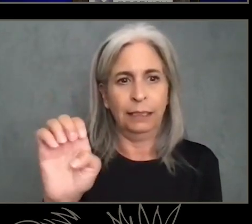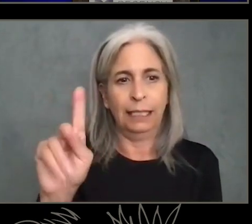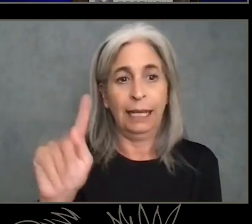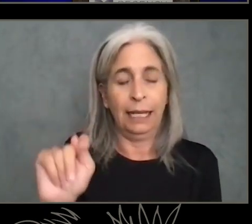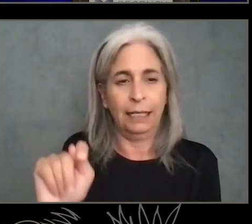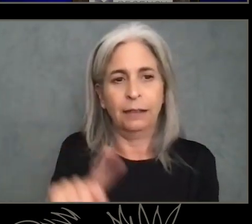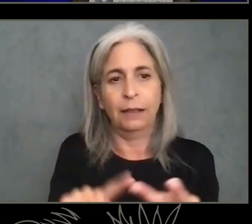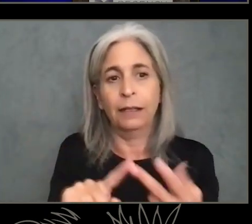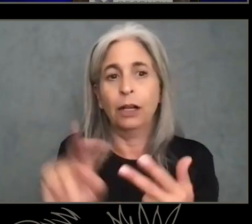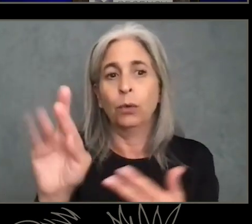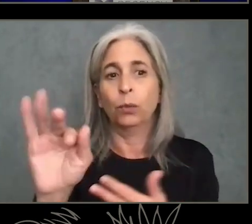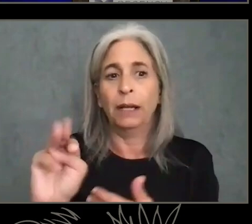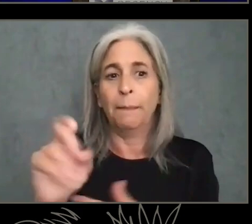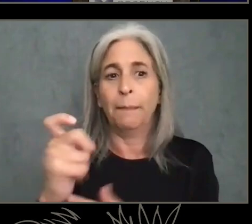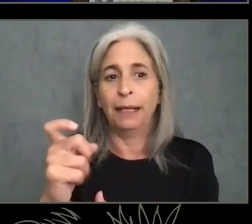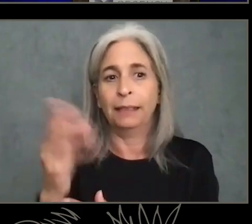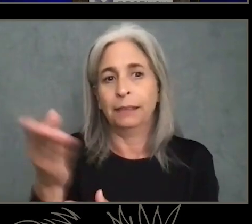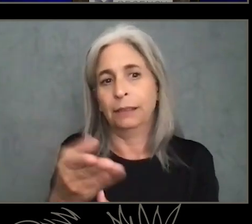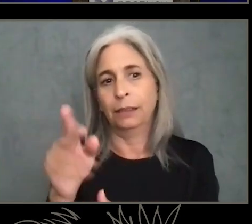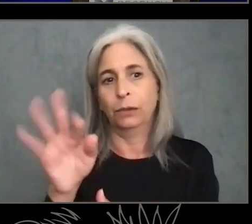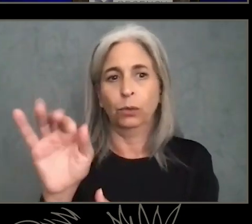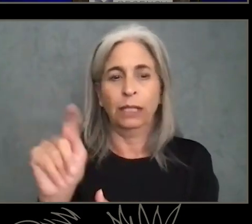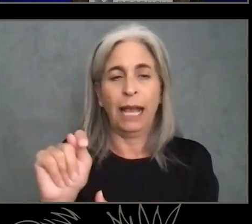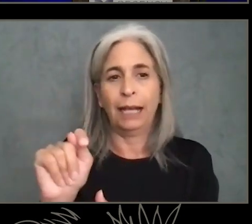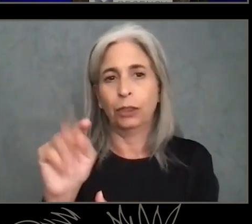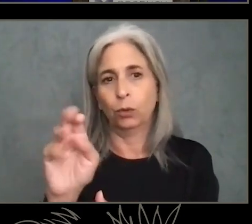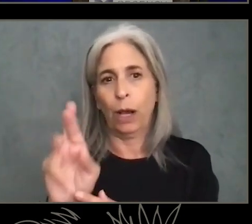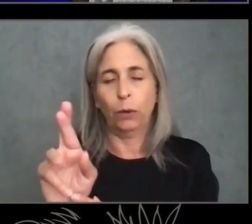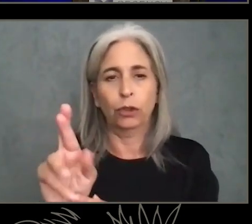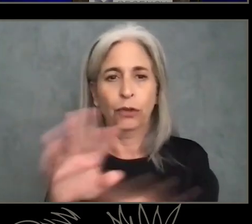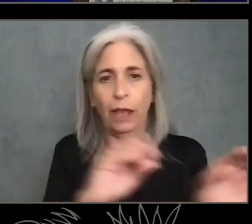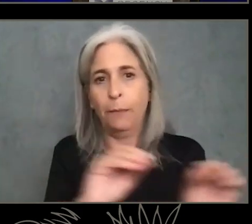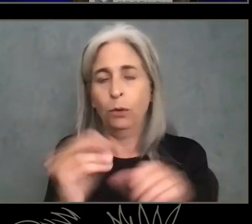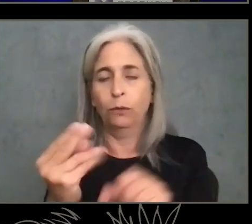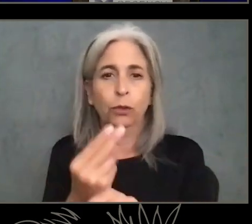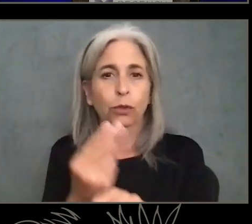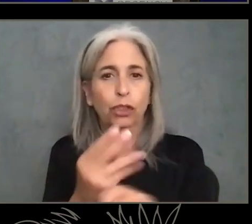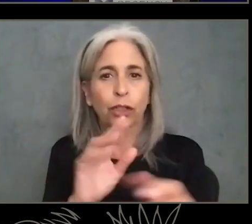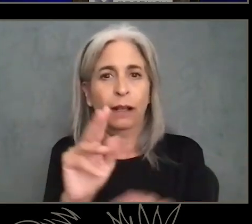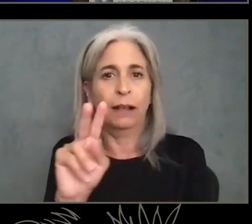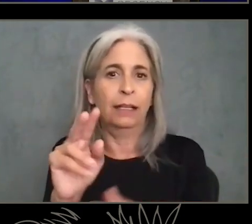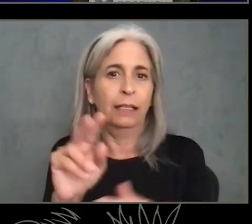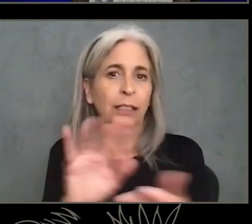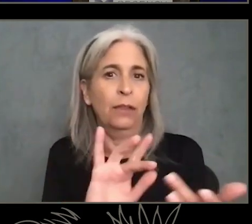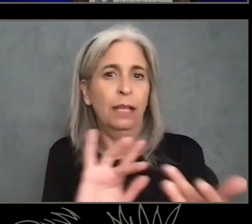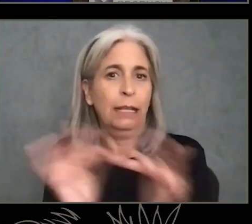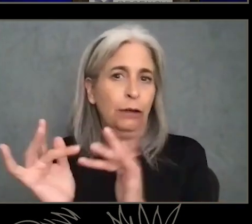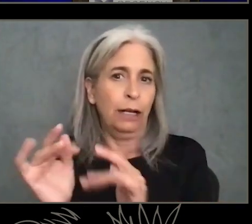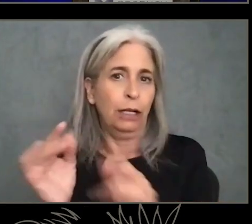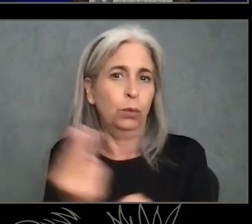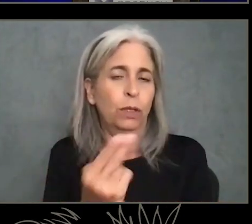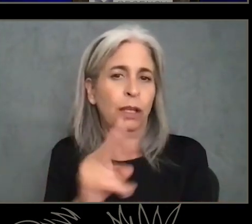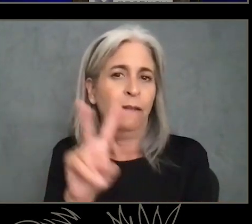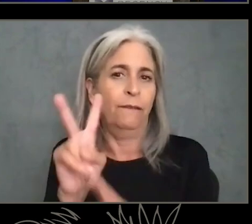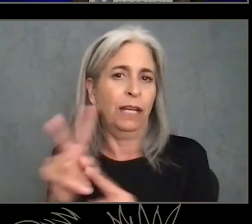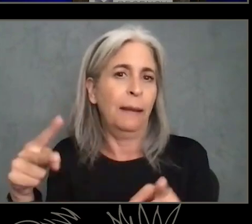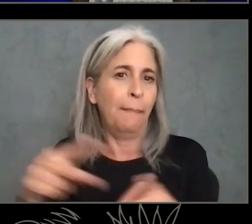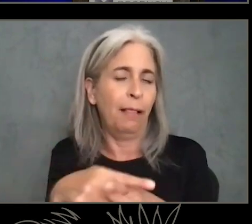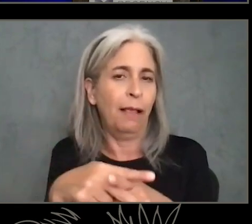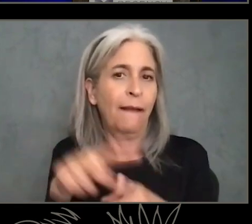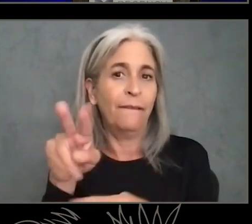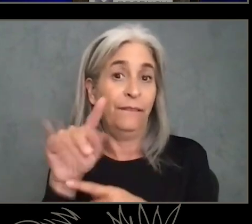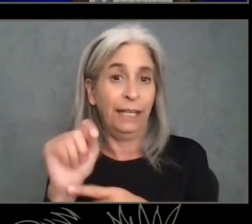which Remix or React Router moved to using that as a Vite plugin. Also